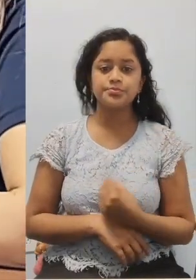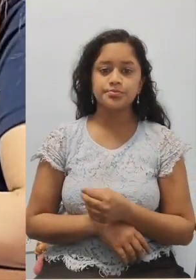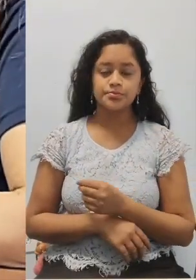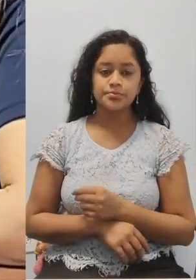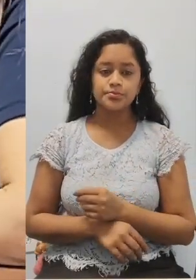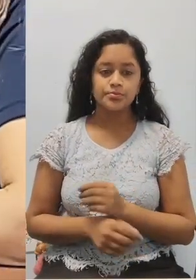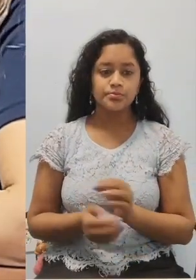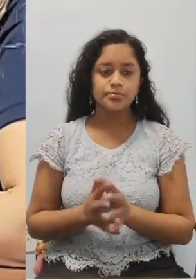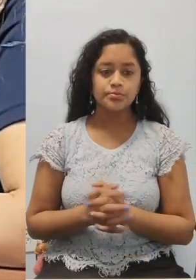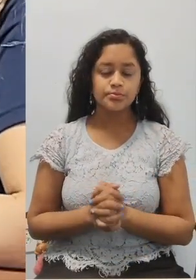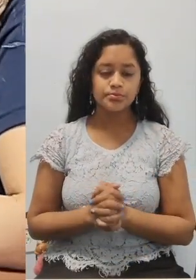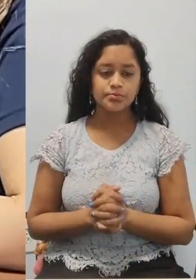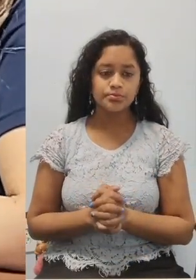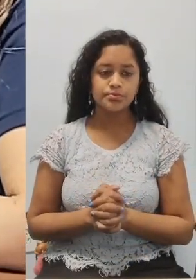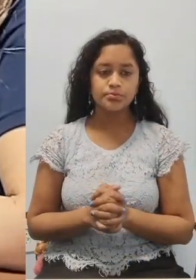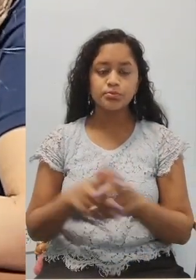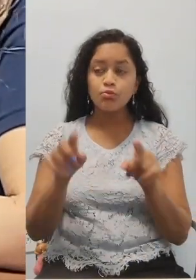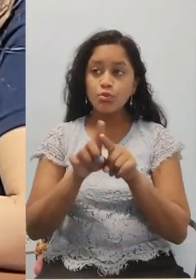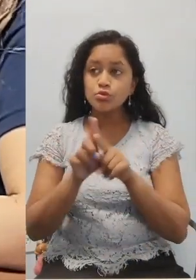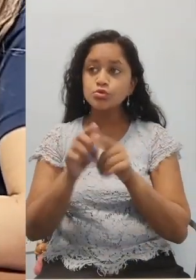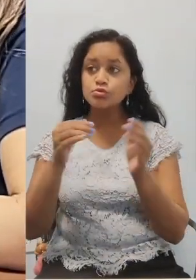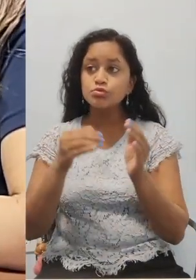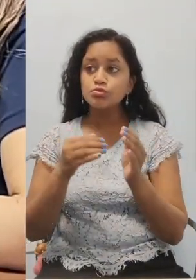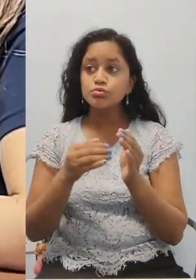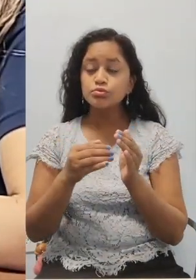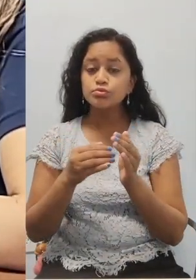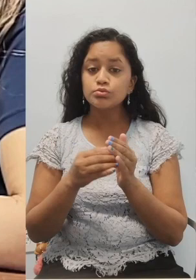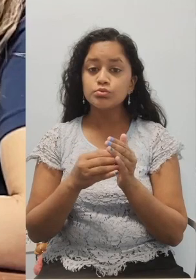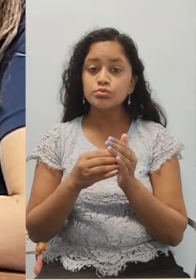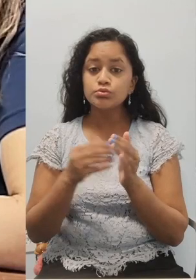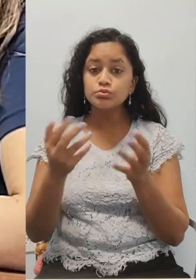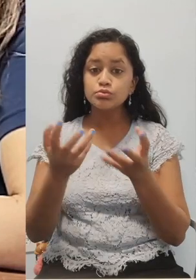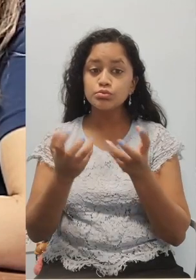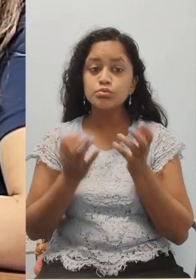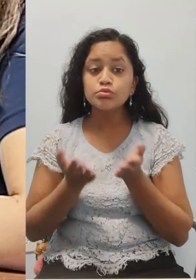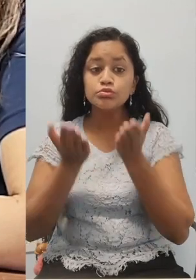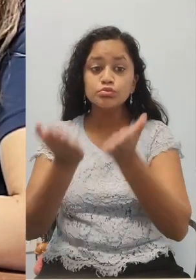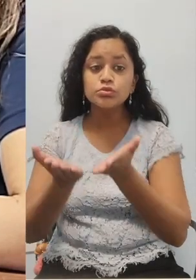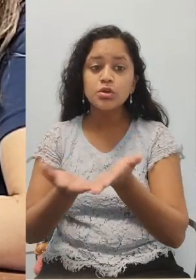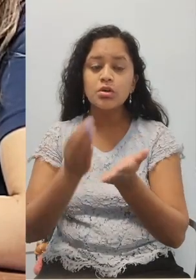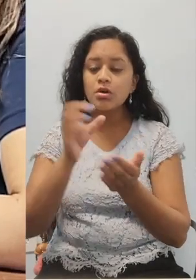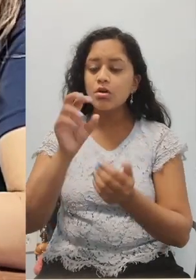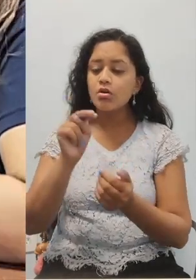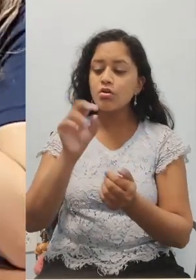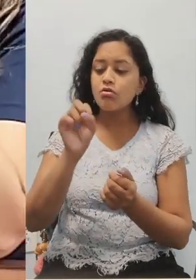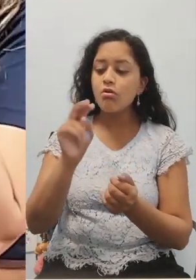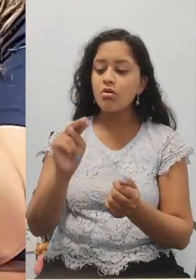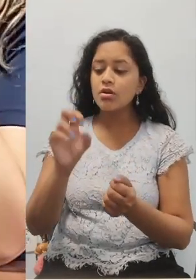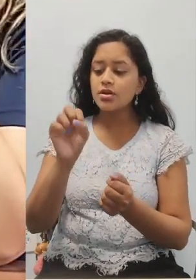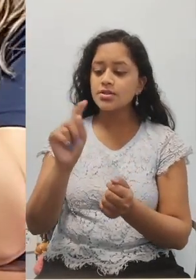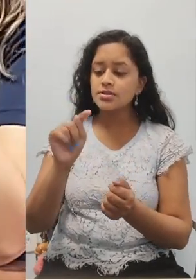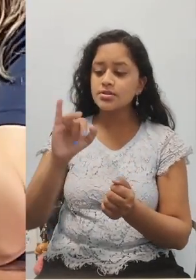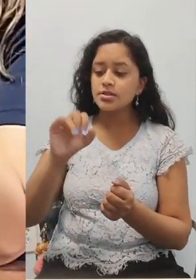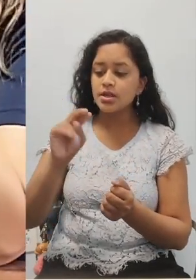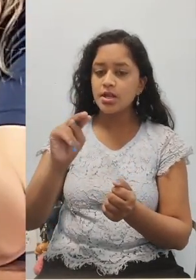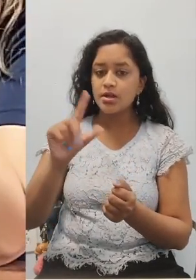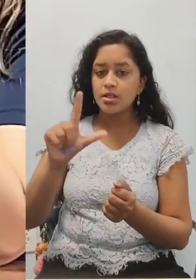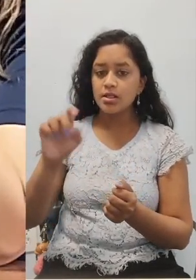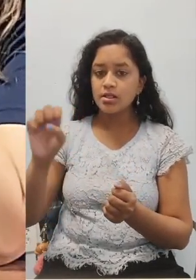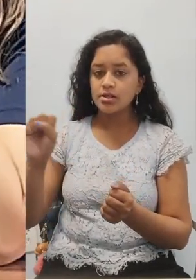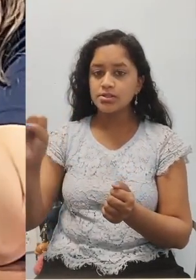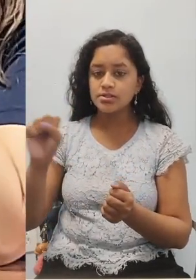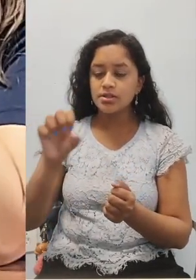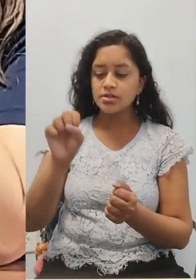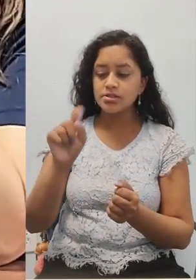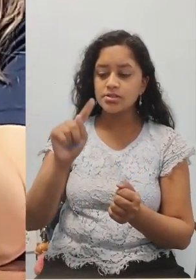you in case you catch one. We also recommend not using non-stainless steels for the fishermen, because when you do not remove the hook